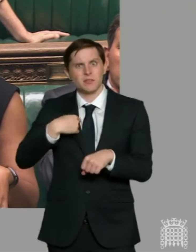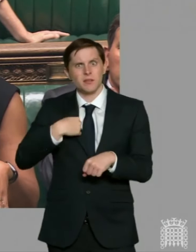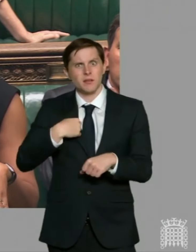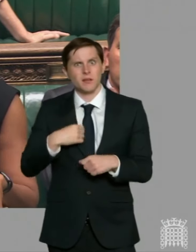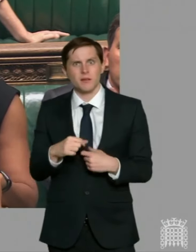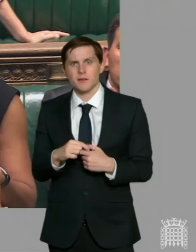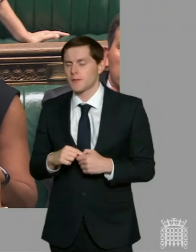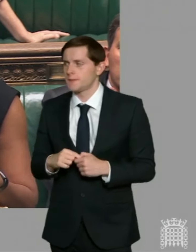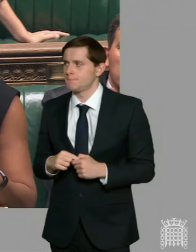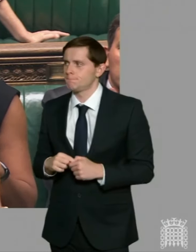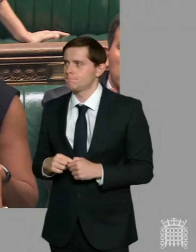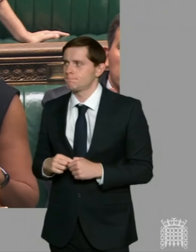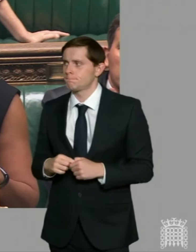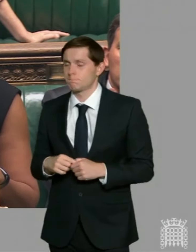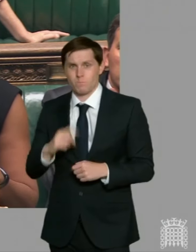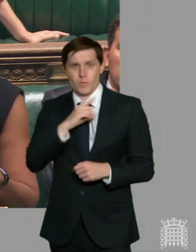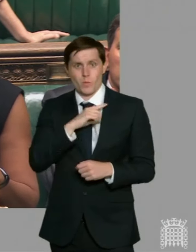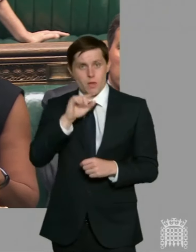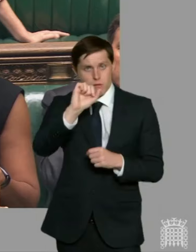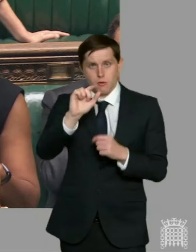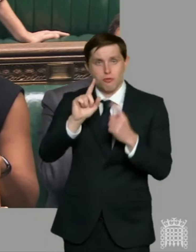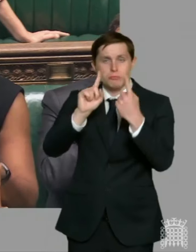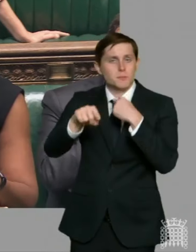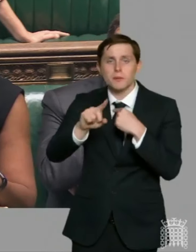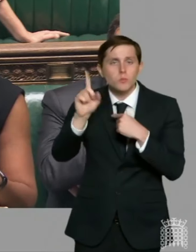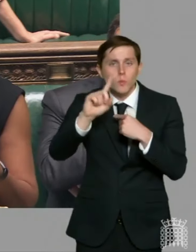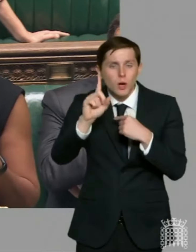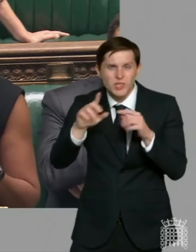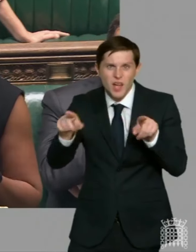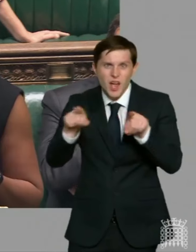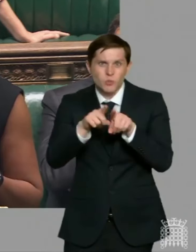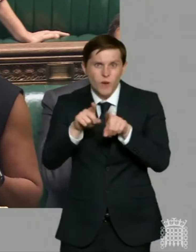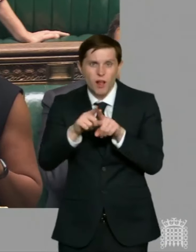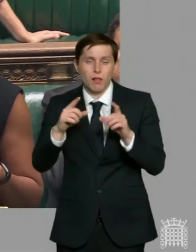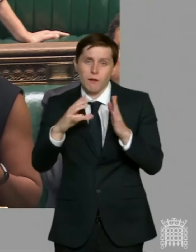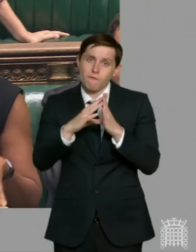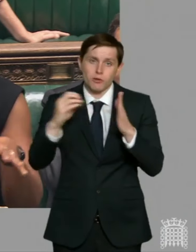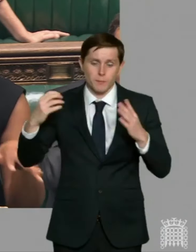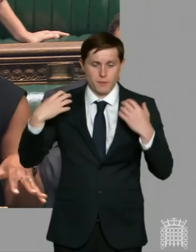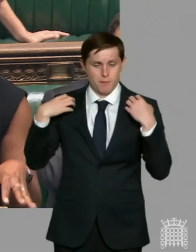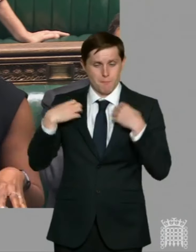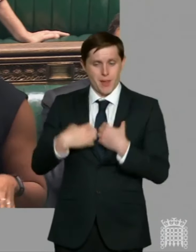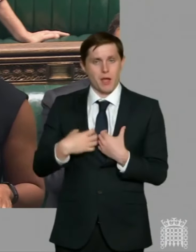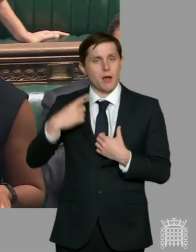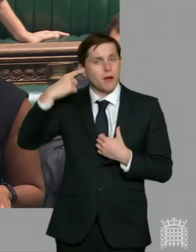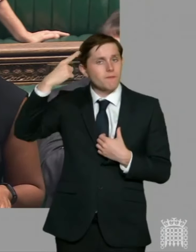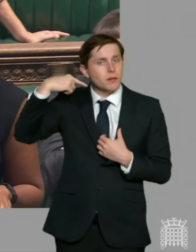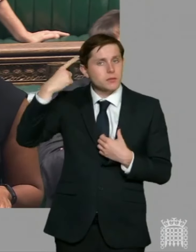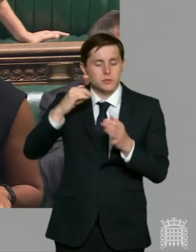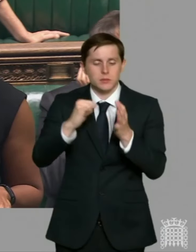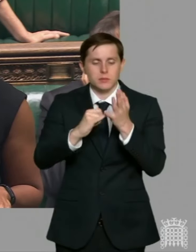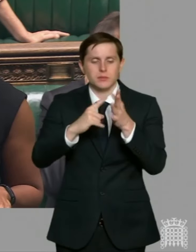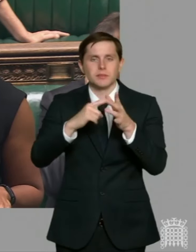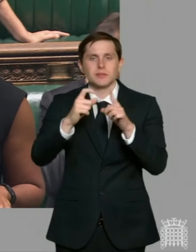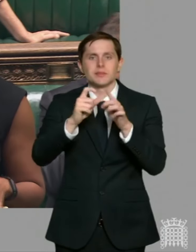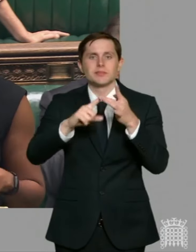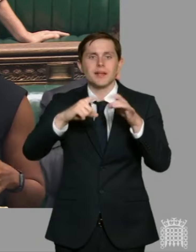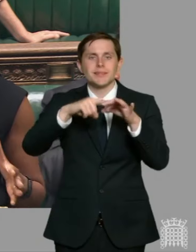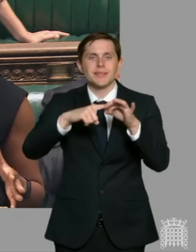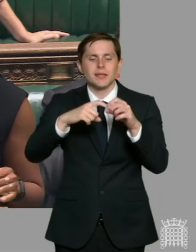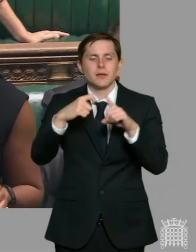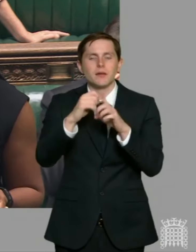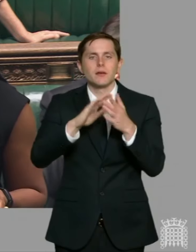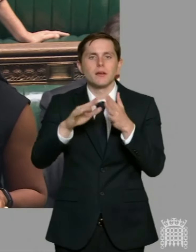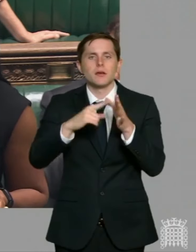Khan who fail to meet their housing need requirements? What happens when the mayor fails to meet even these reduced targets that she has set for him?